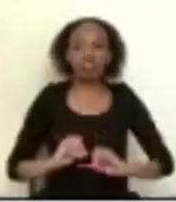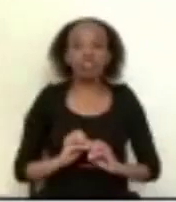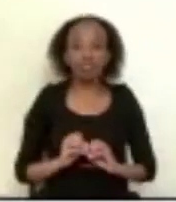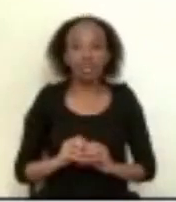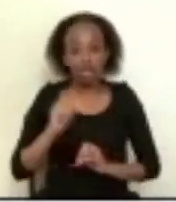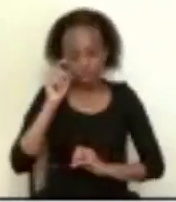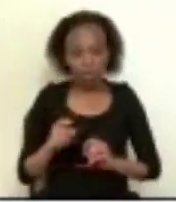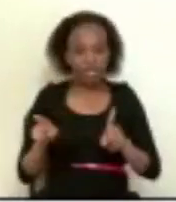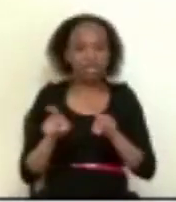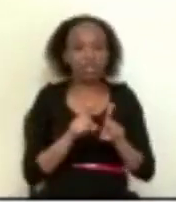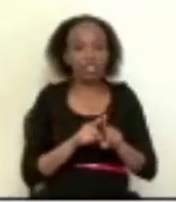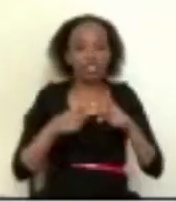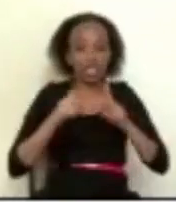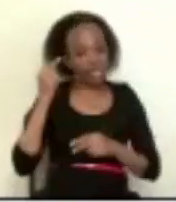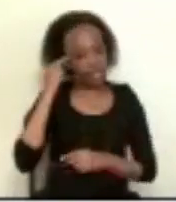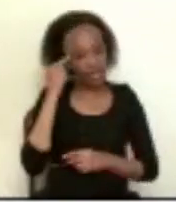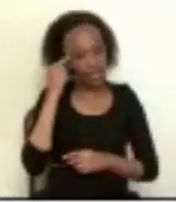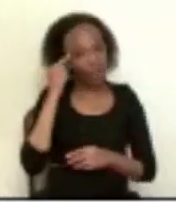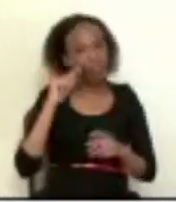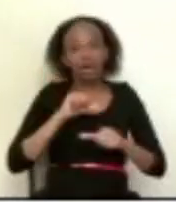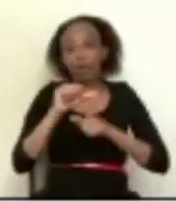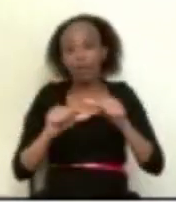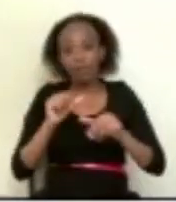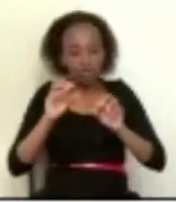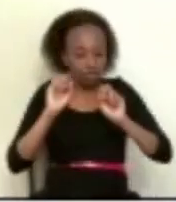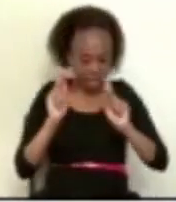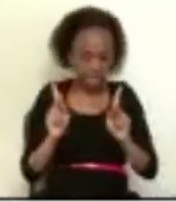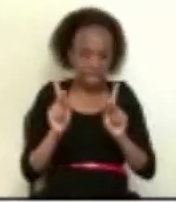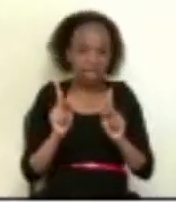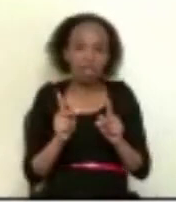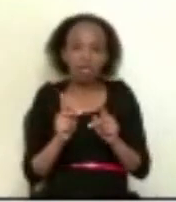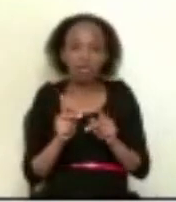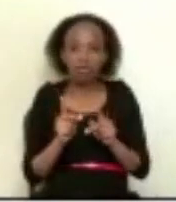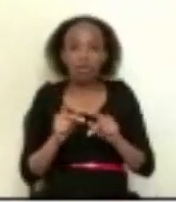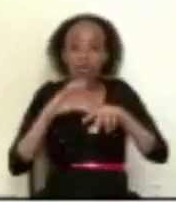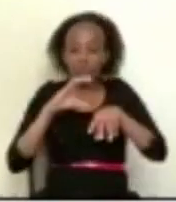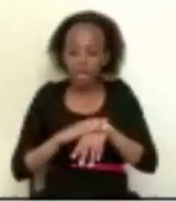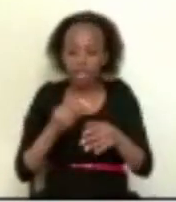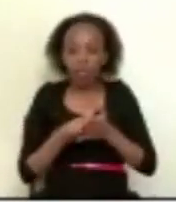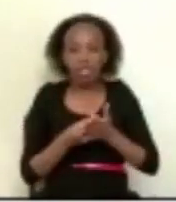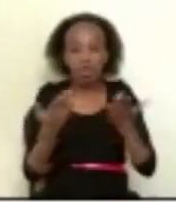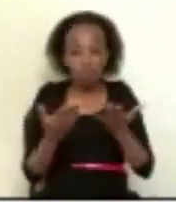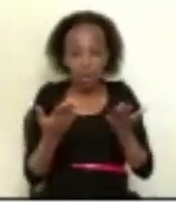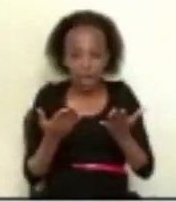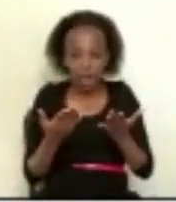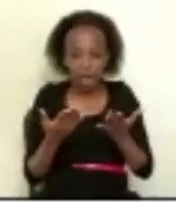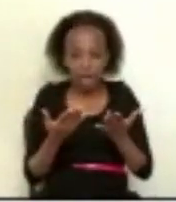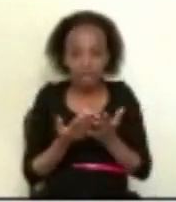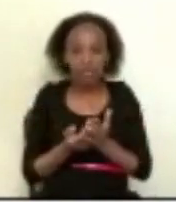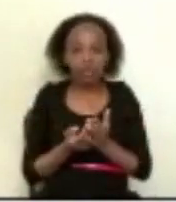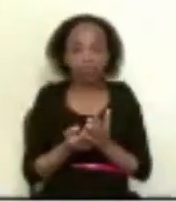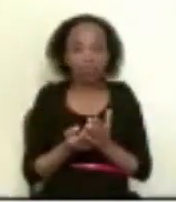you must also start thinking about, okay, where are we going to get money to actually deal with these issues?